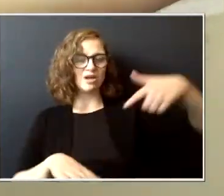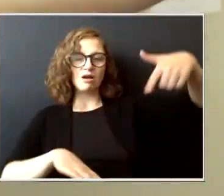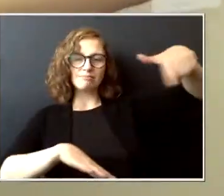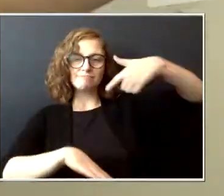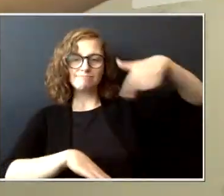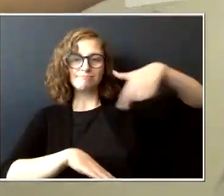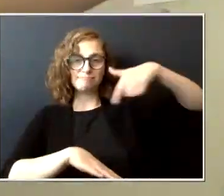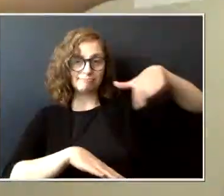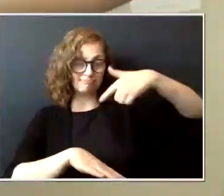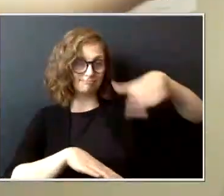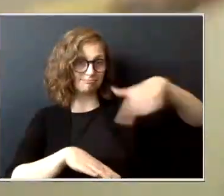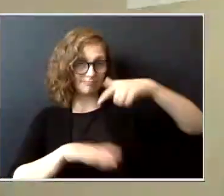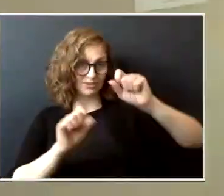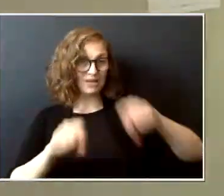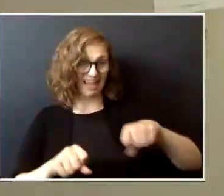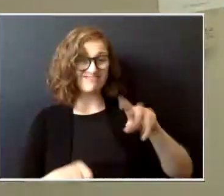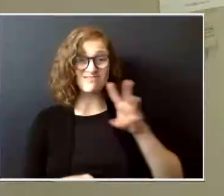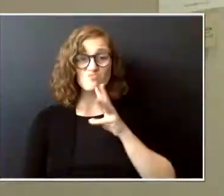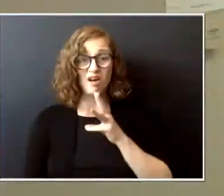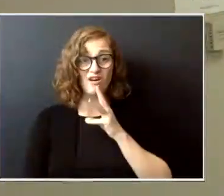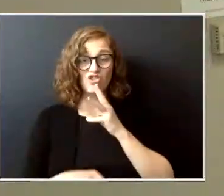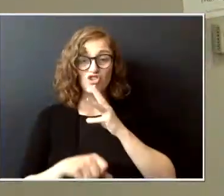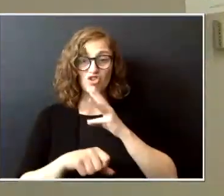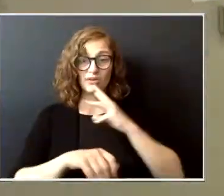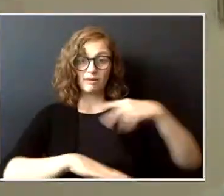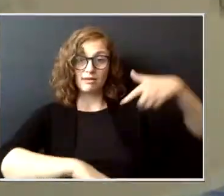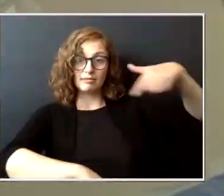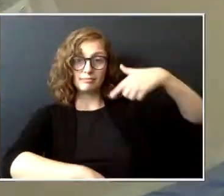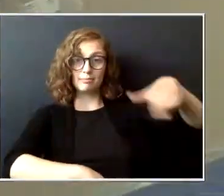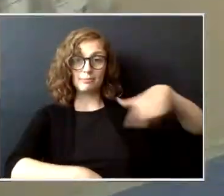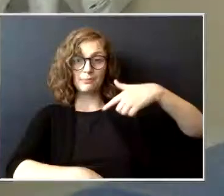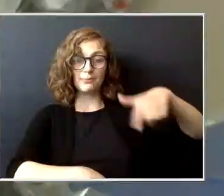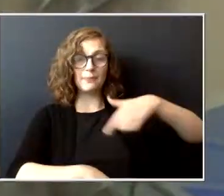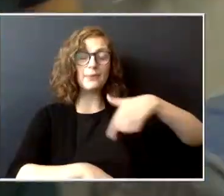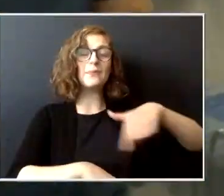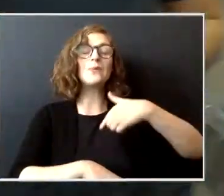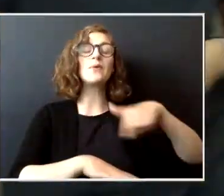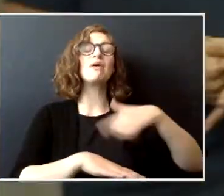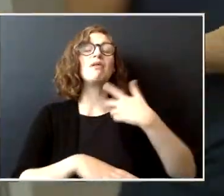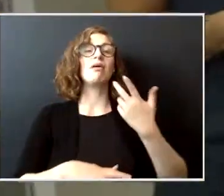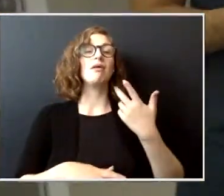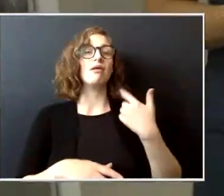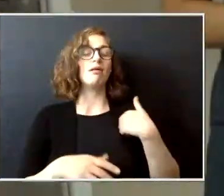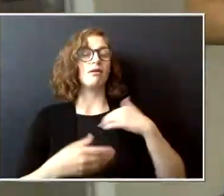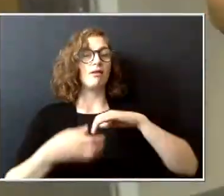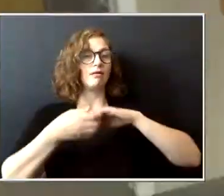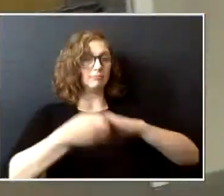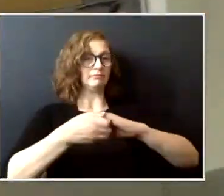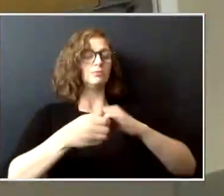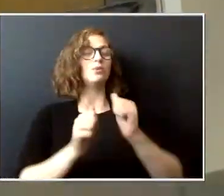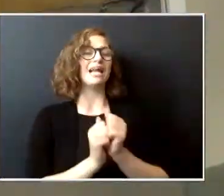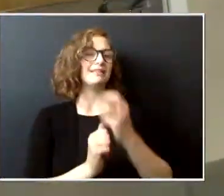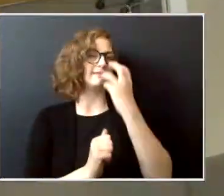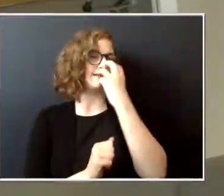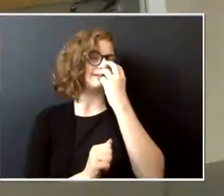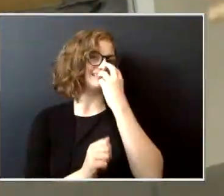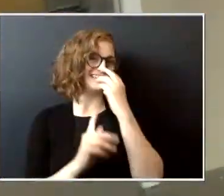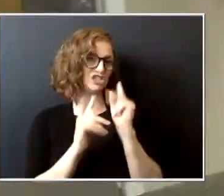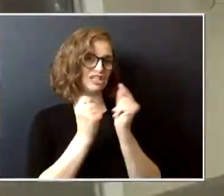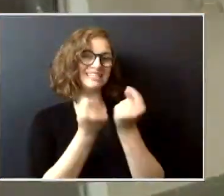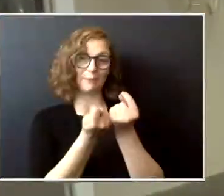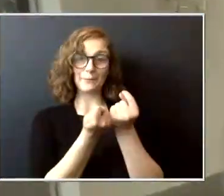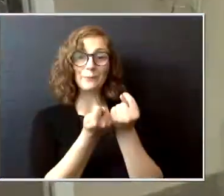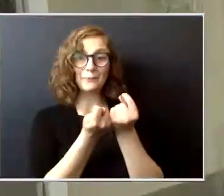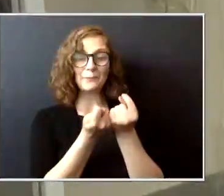patients, to irrigate those wounds. We partner with the anesthesia team as well, so they can